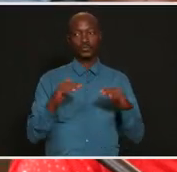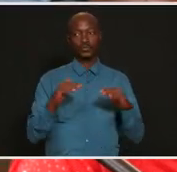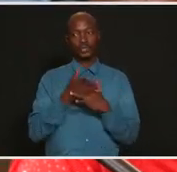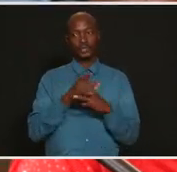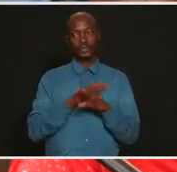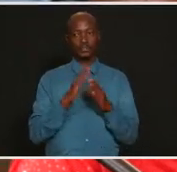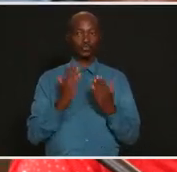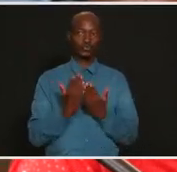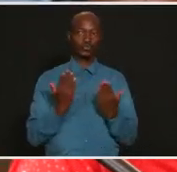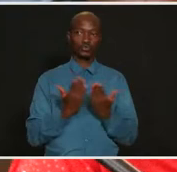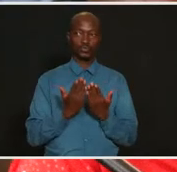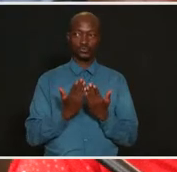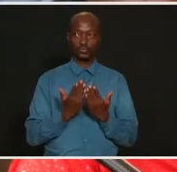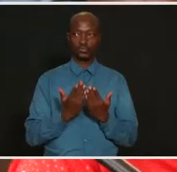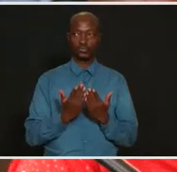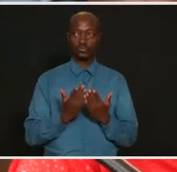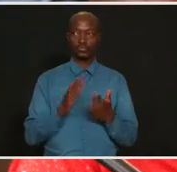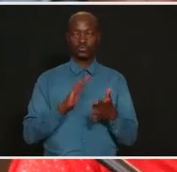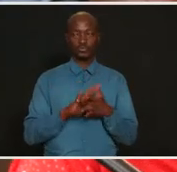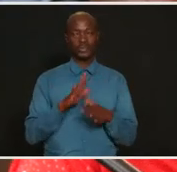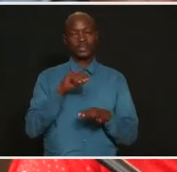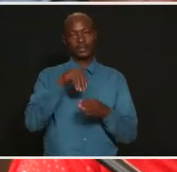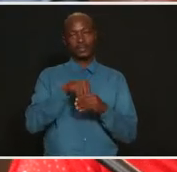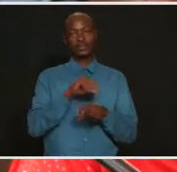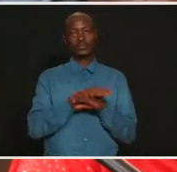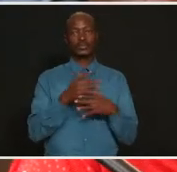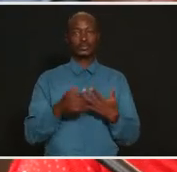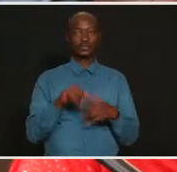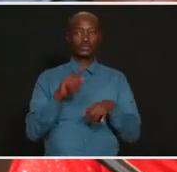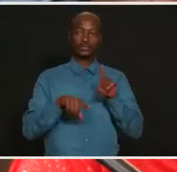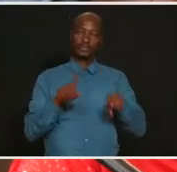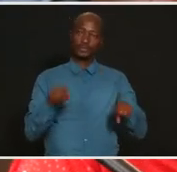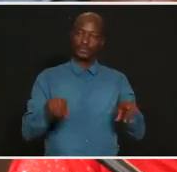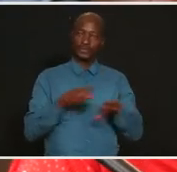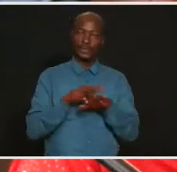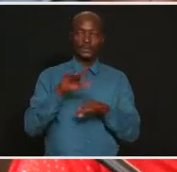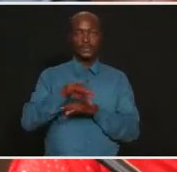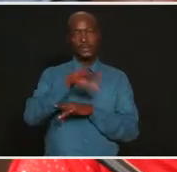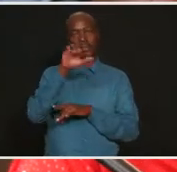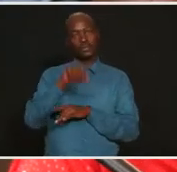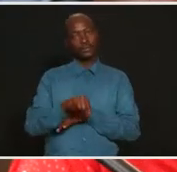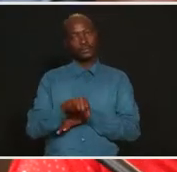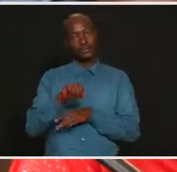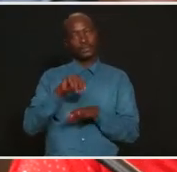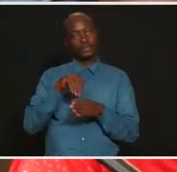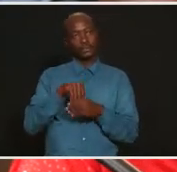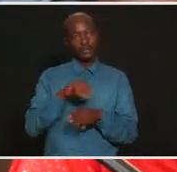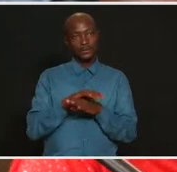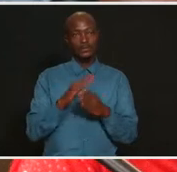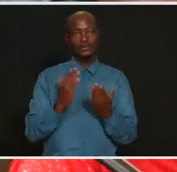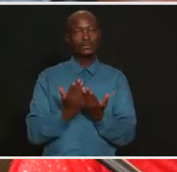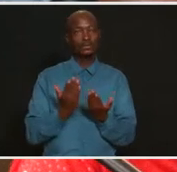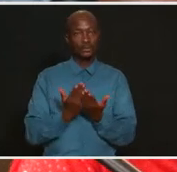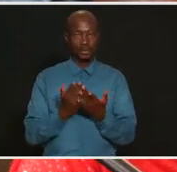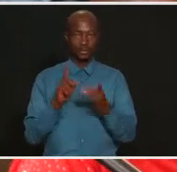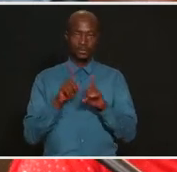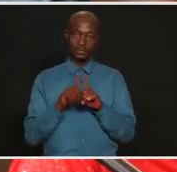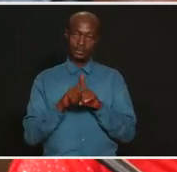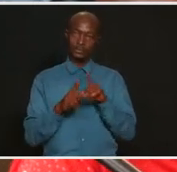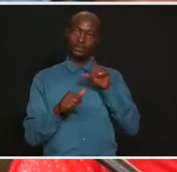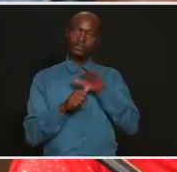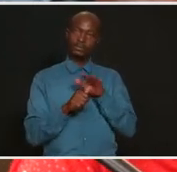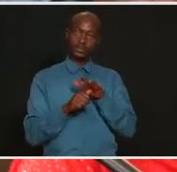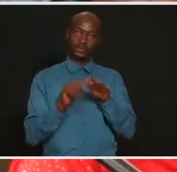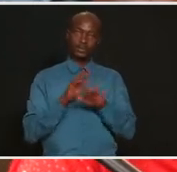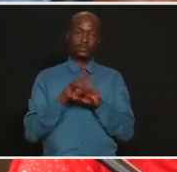schooling and the inclusion of diverse South African in schools it's also critical